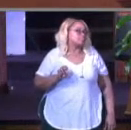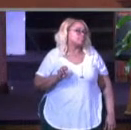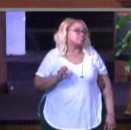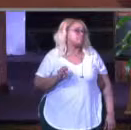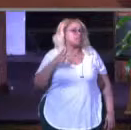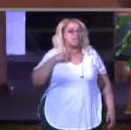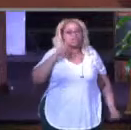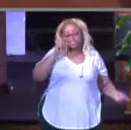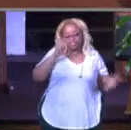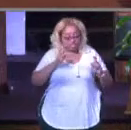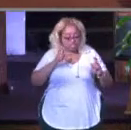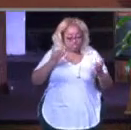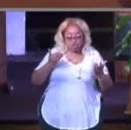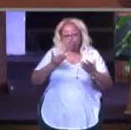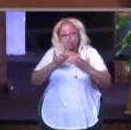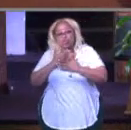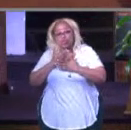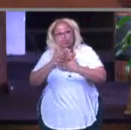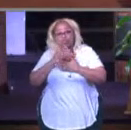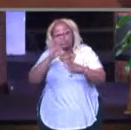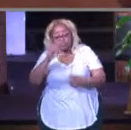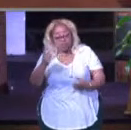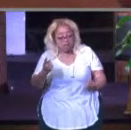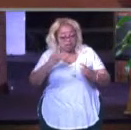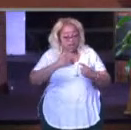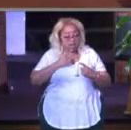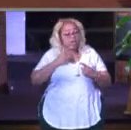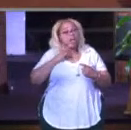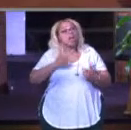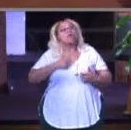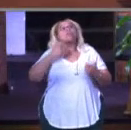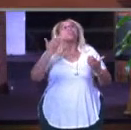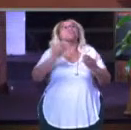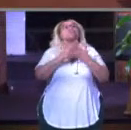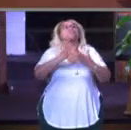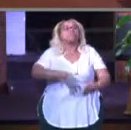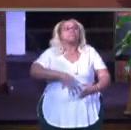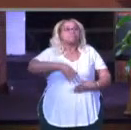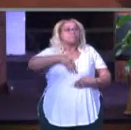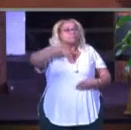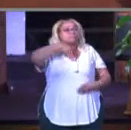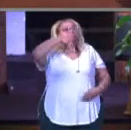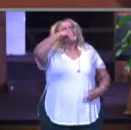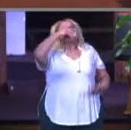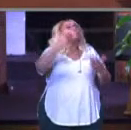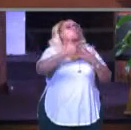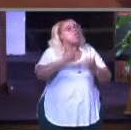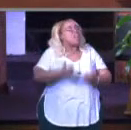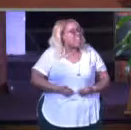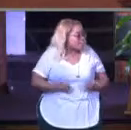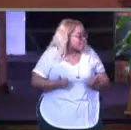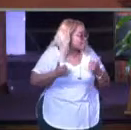We have to adjust to the newness that comes when the Spirit comes into our life. That means we have to take a new breath with a new